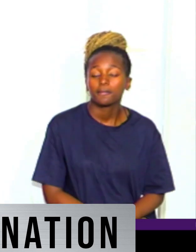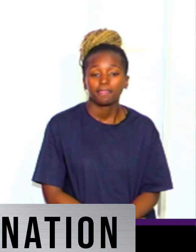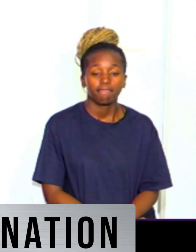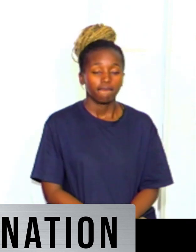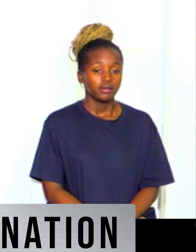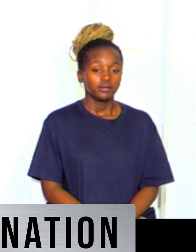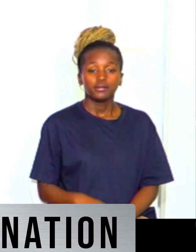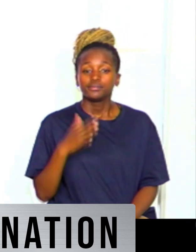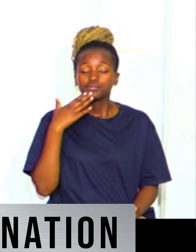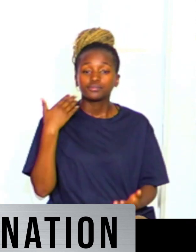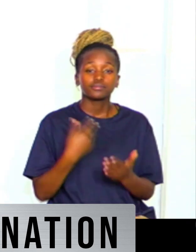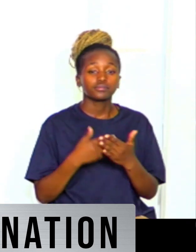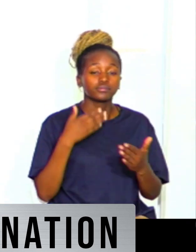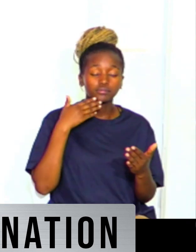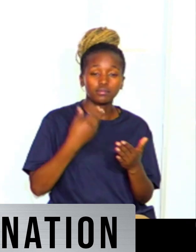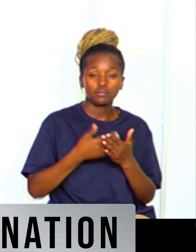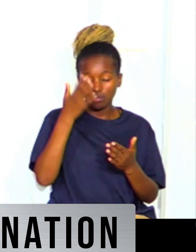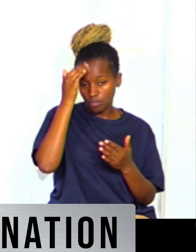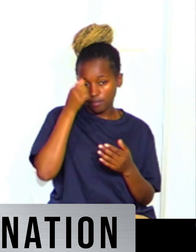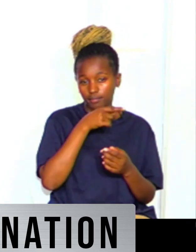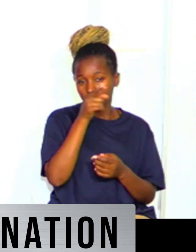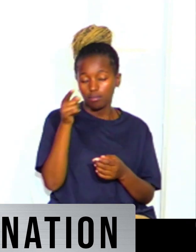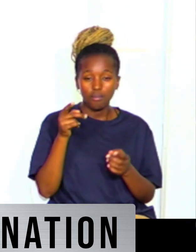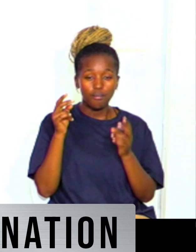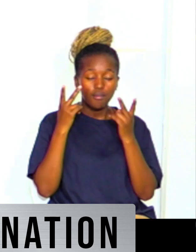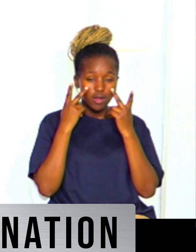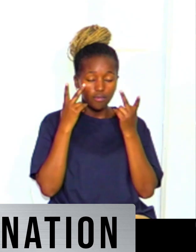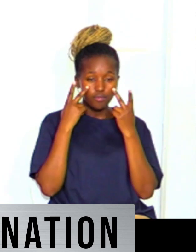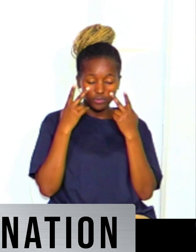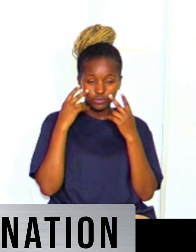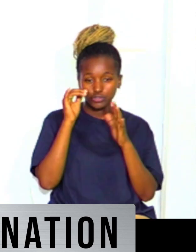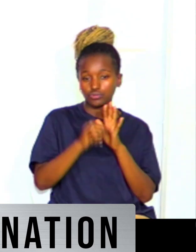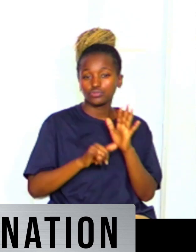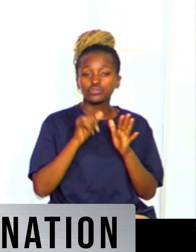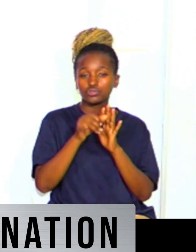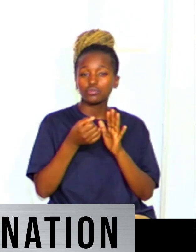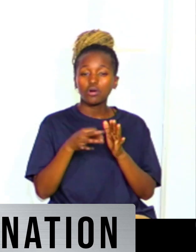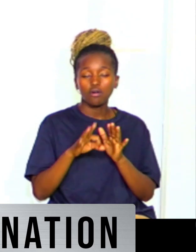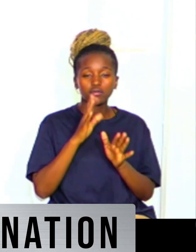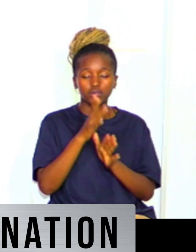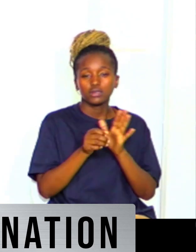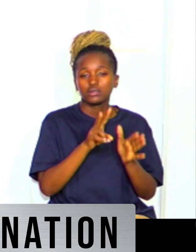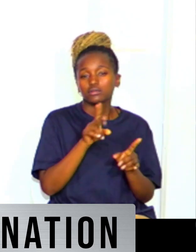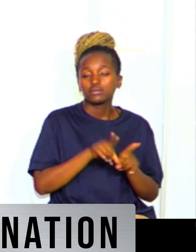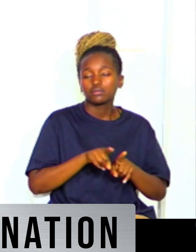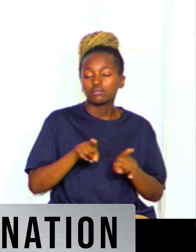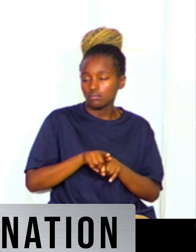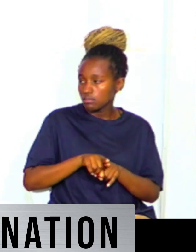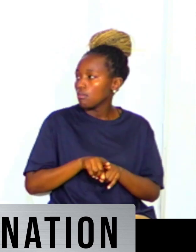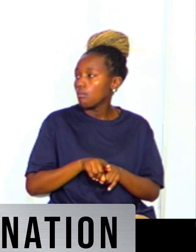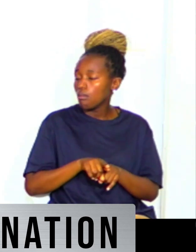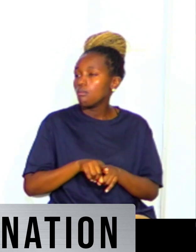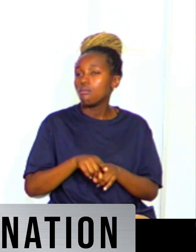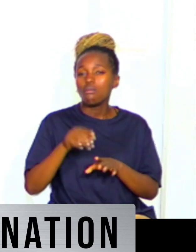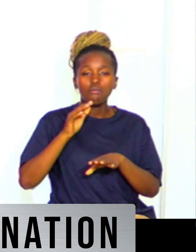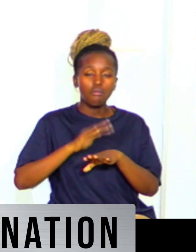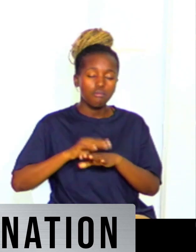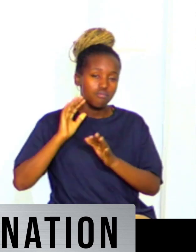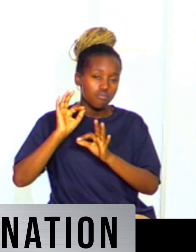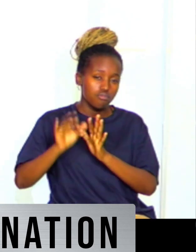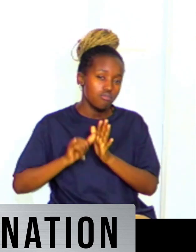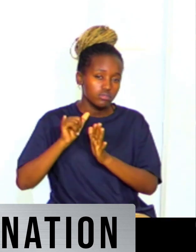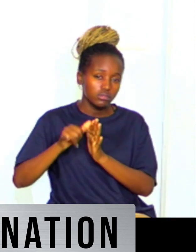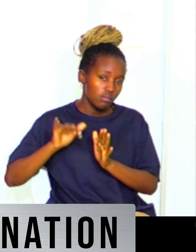kwa hiyo maneno. Naona mna watch sana kwa YouTube. Keep it up. Just go to Science TV. Look for something there. Look for us